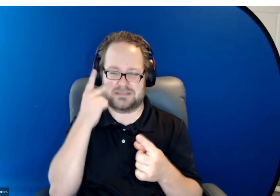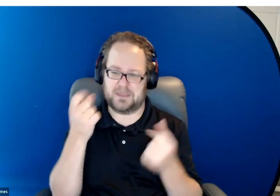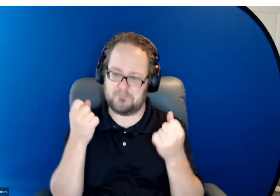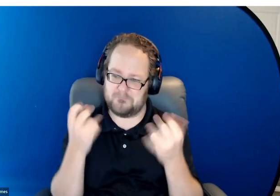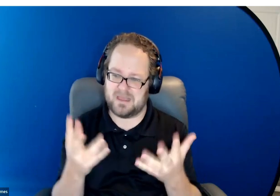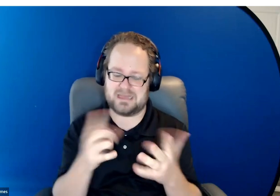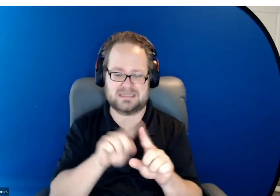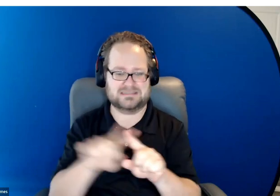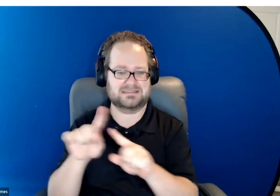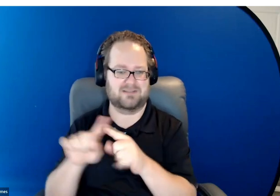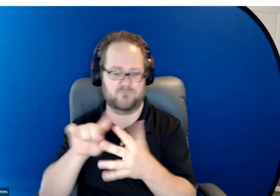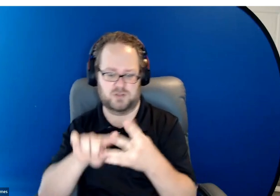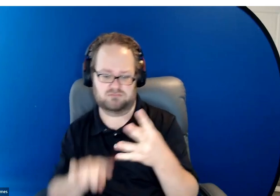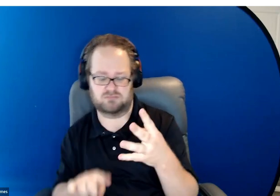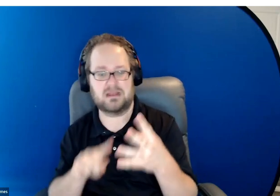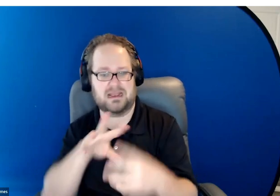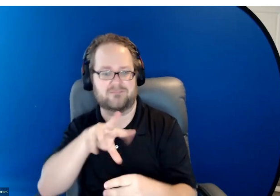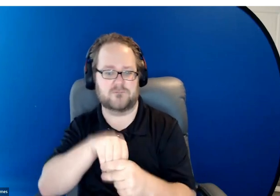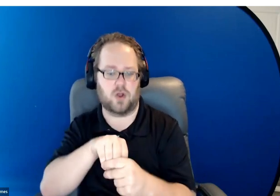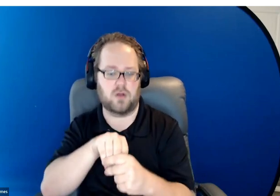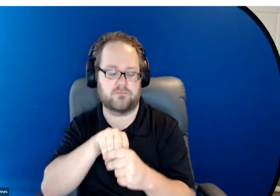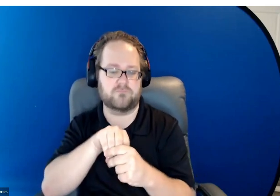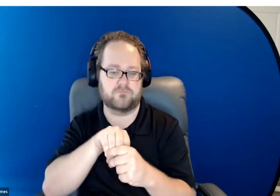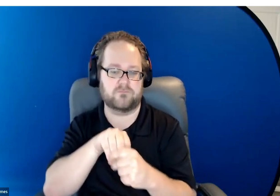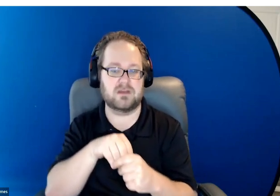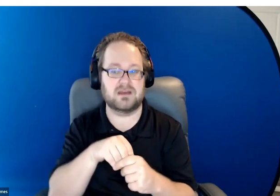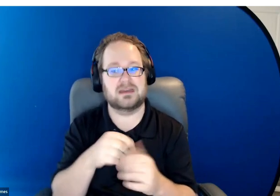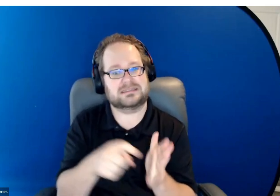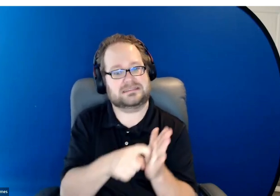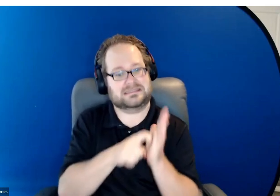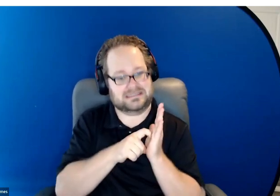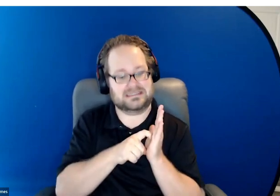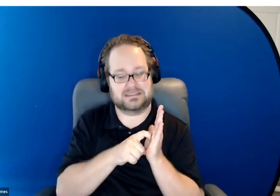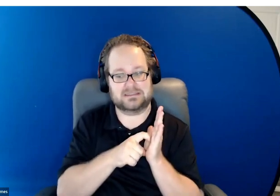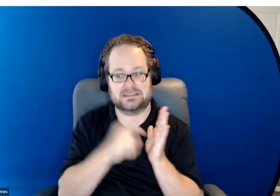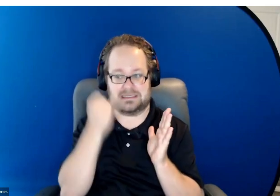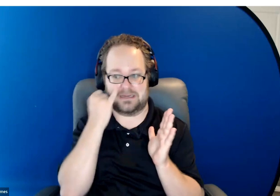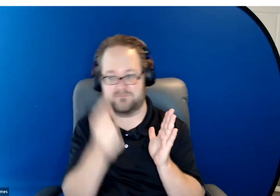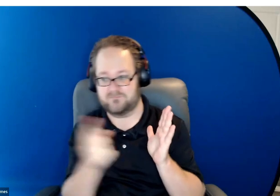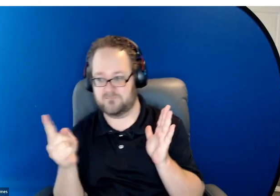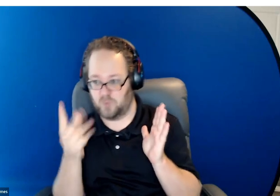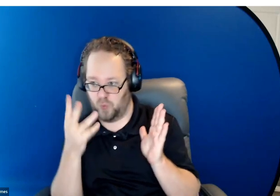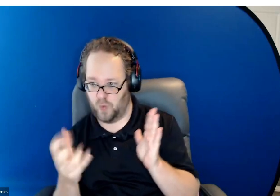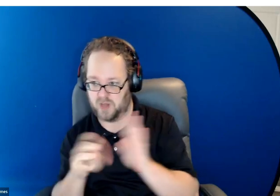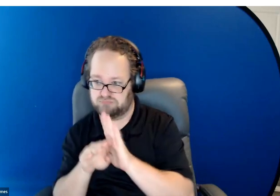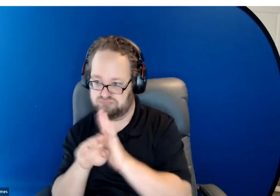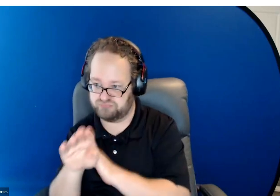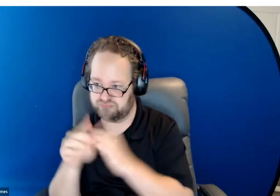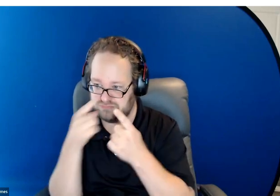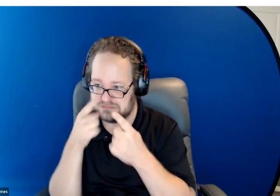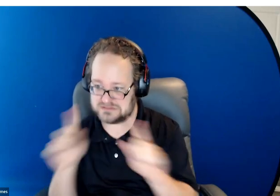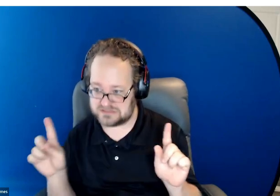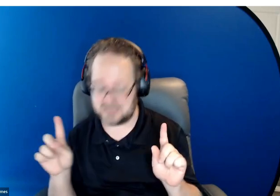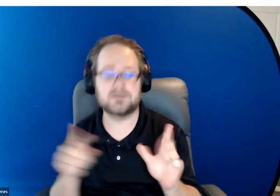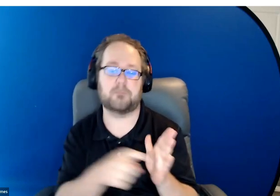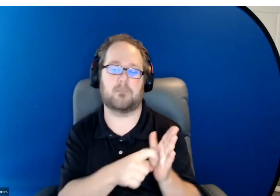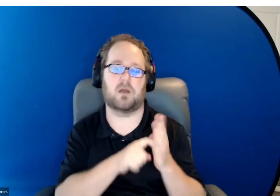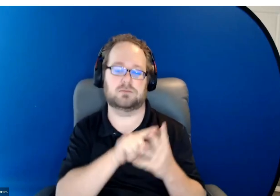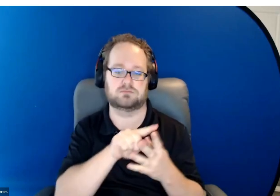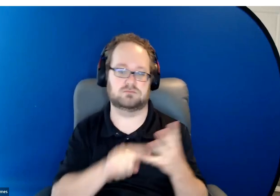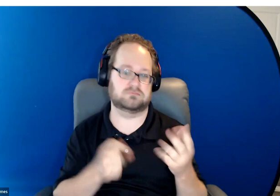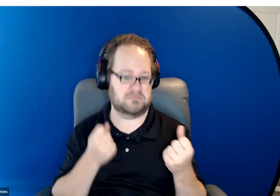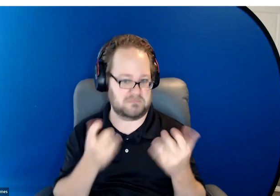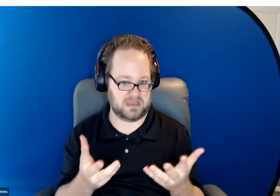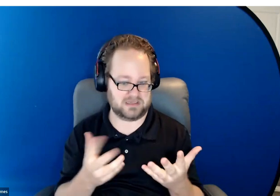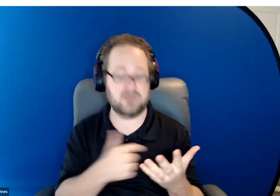things that older adults need to be able to age well, but we have to make sure in every single thing that we do, we